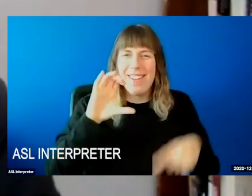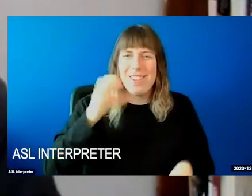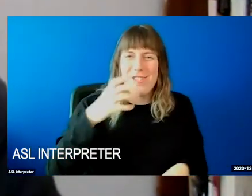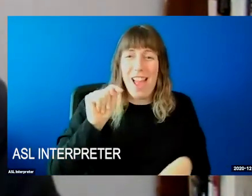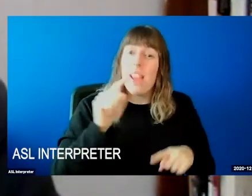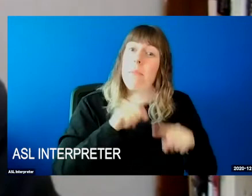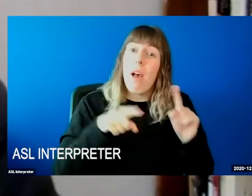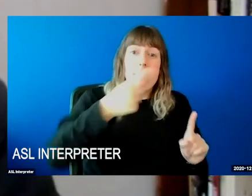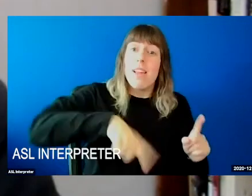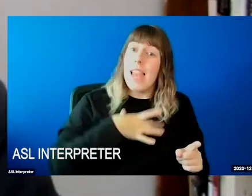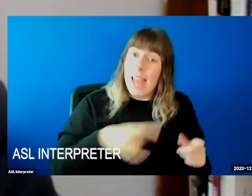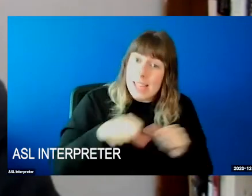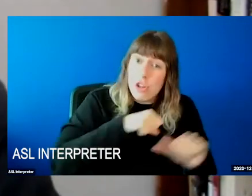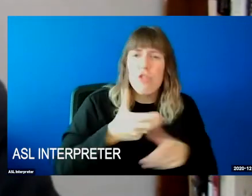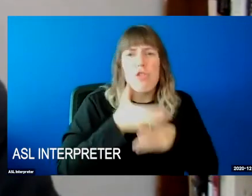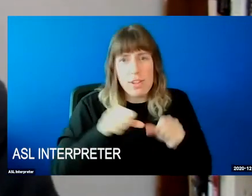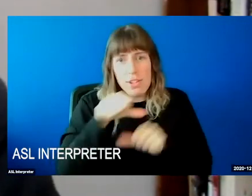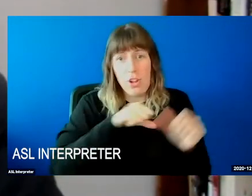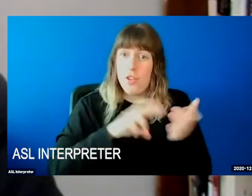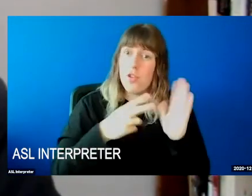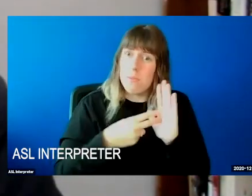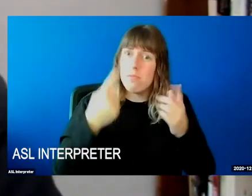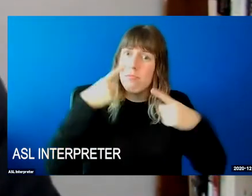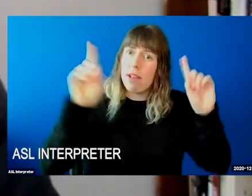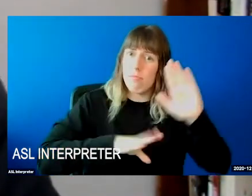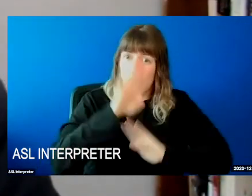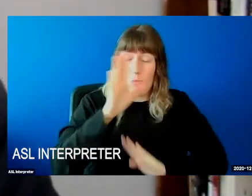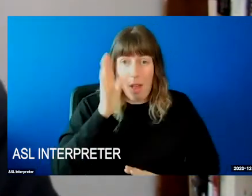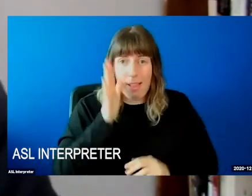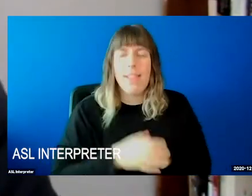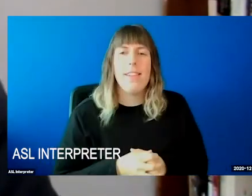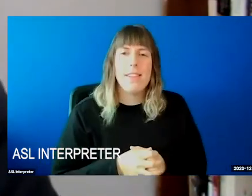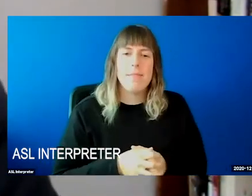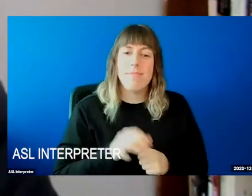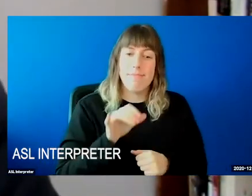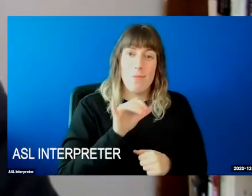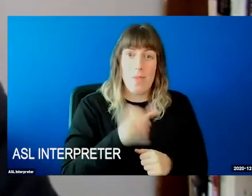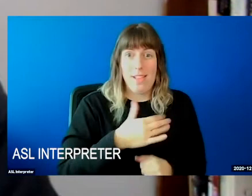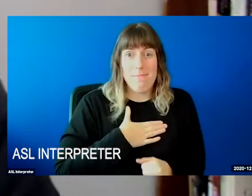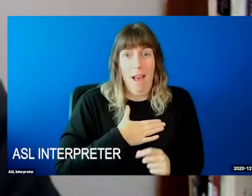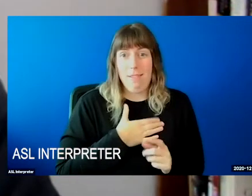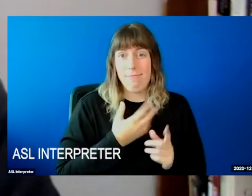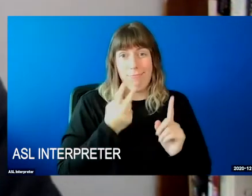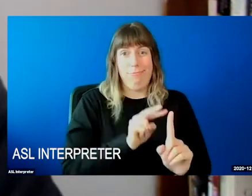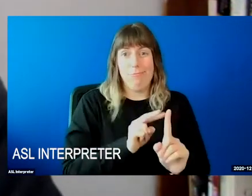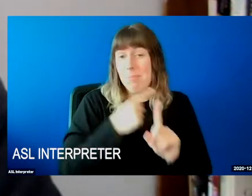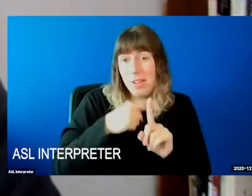like and trust each other, and they're able to do a lot of things together. And as far as I'm concerned, that's as good as it gets.